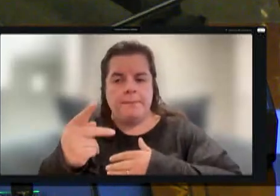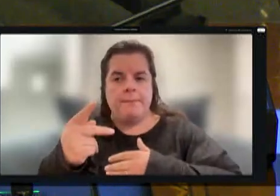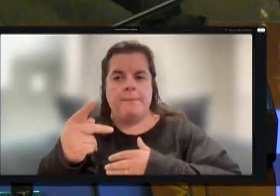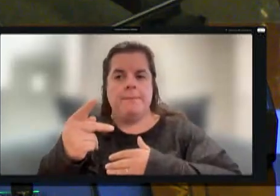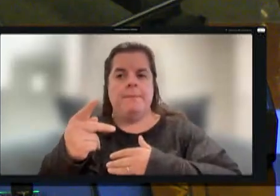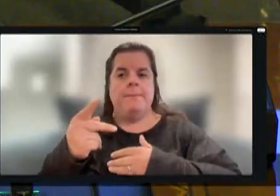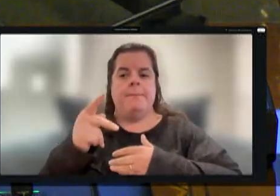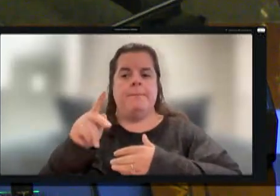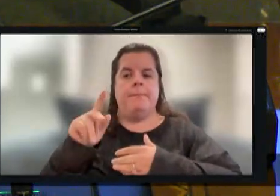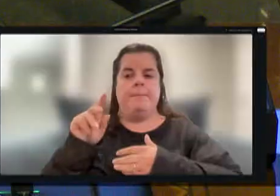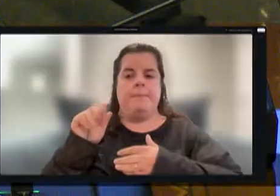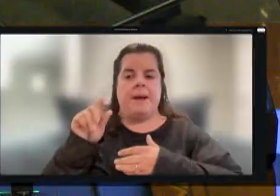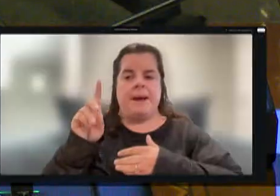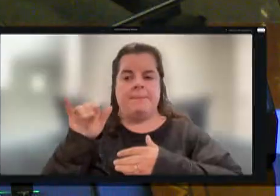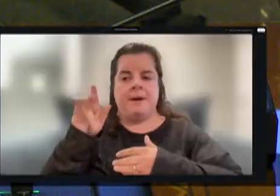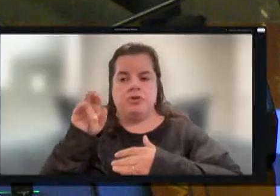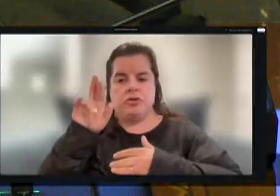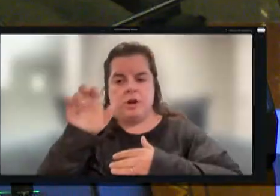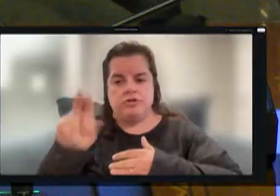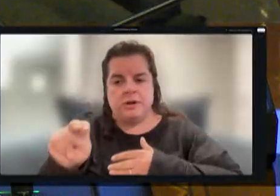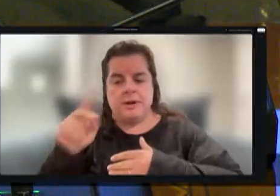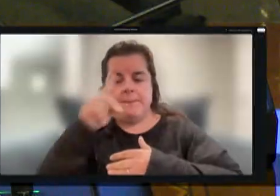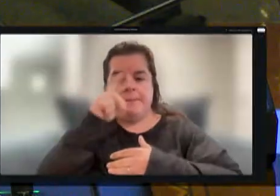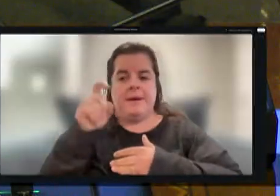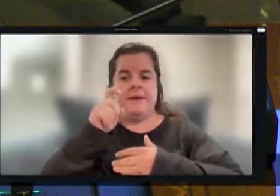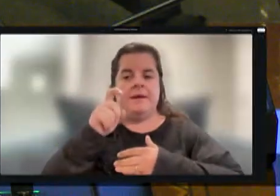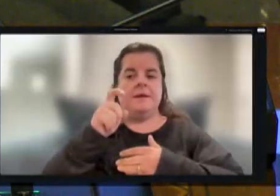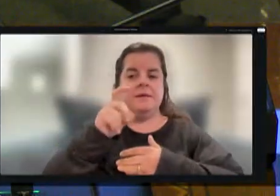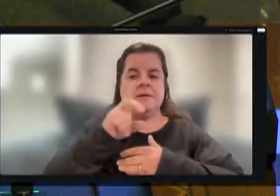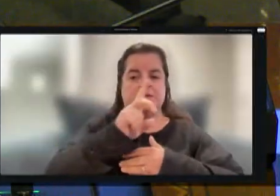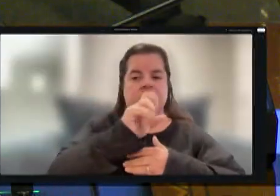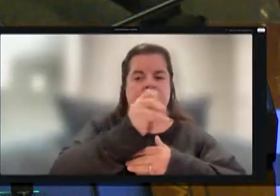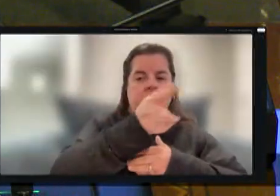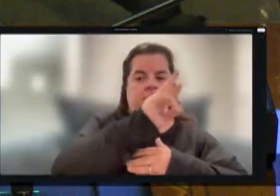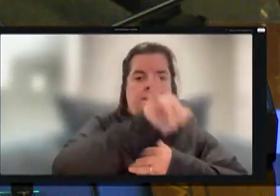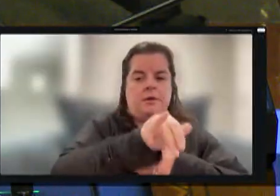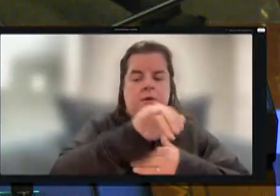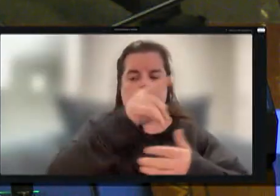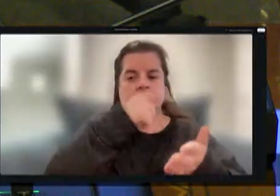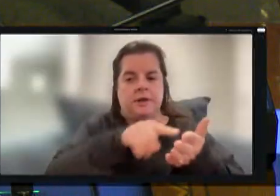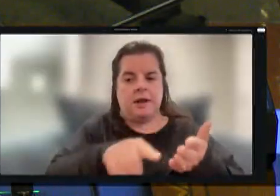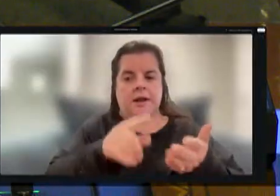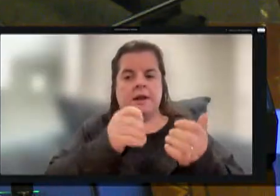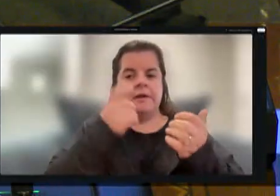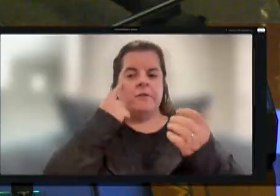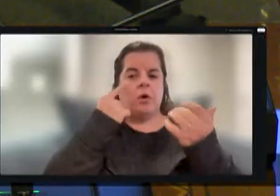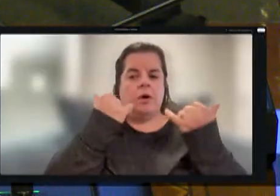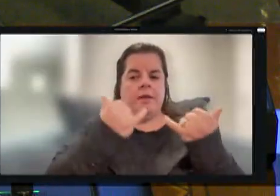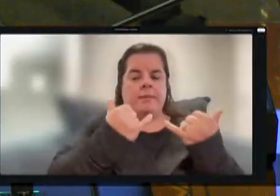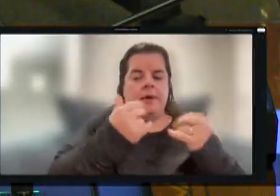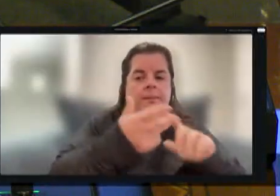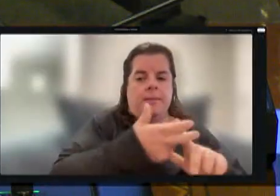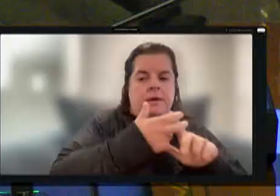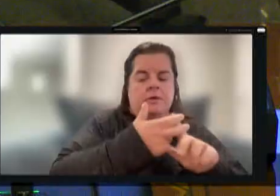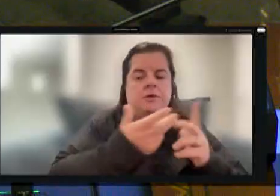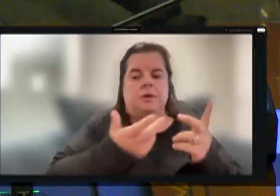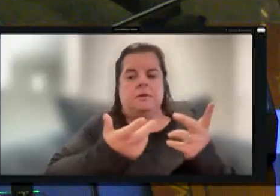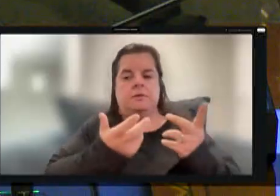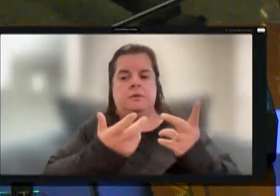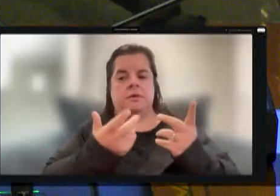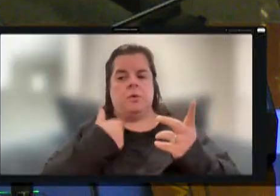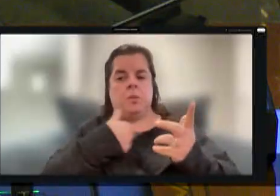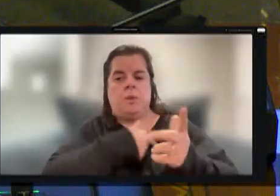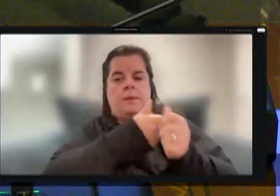reasons that can exist is because I know with the disparity study and some of the procurement modernization, we've moved away from